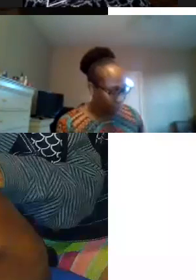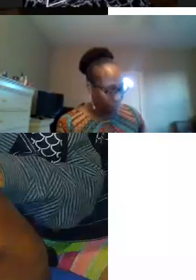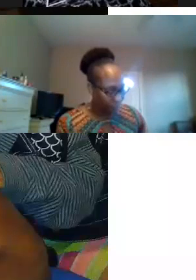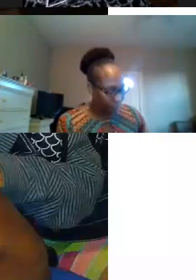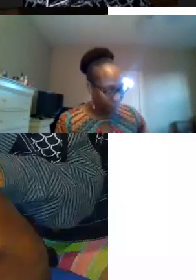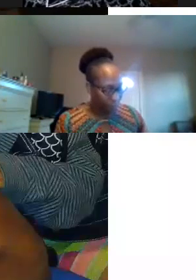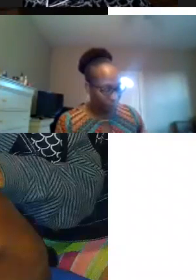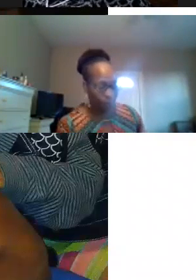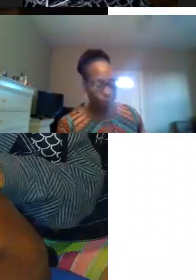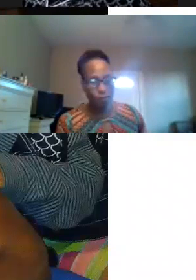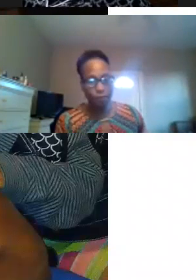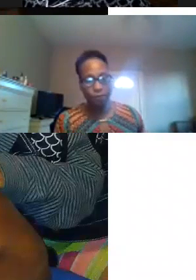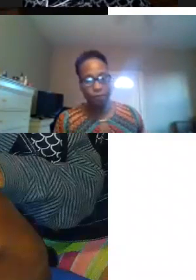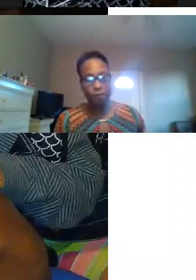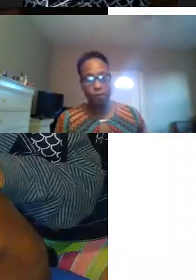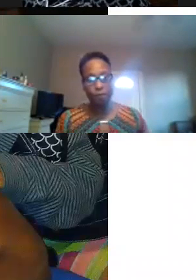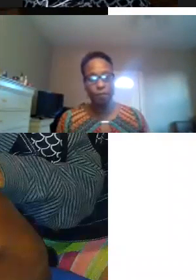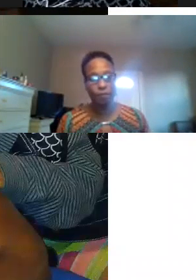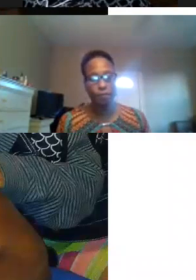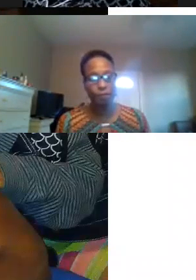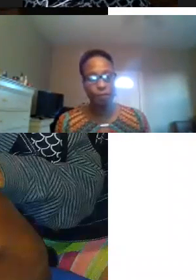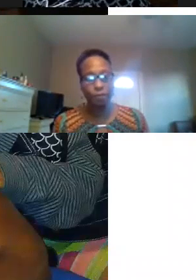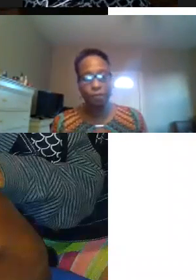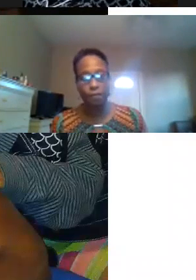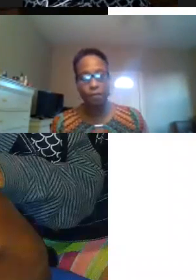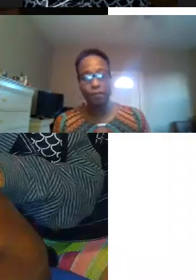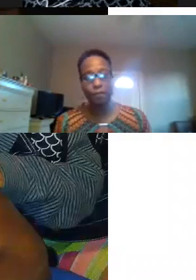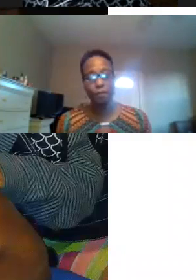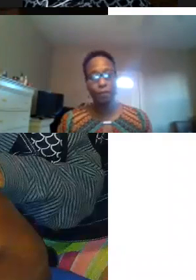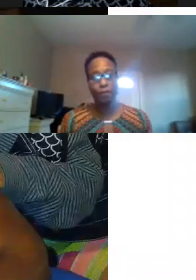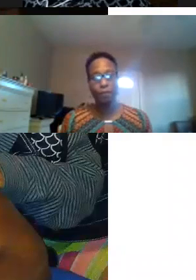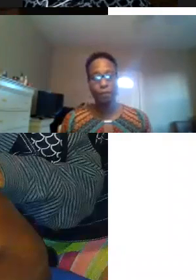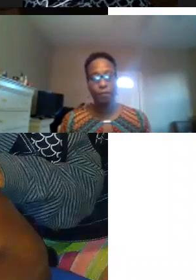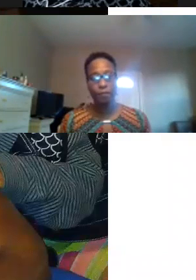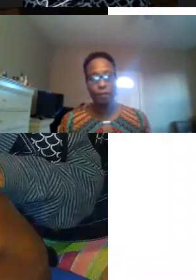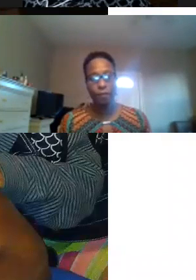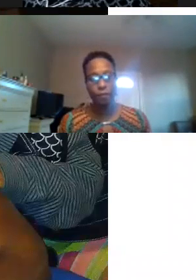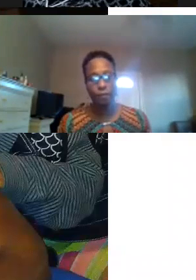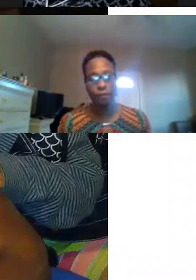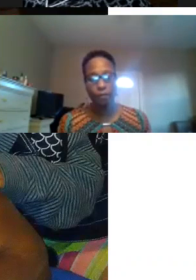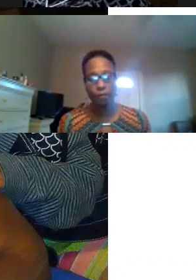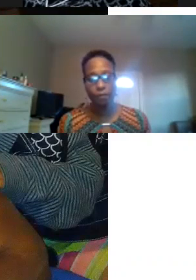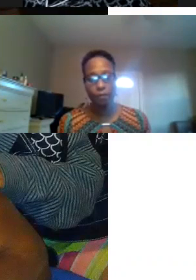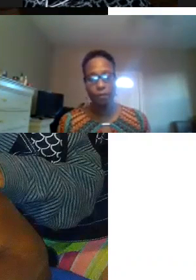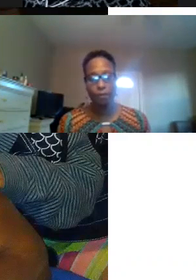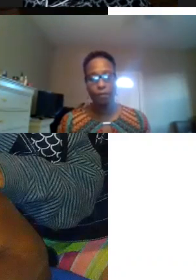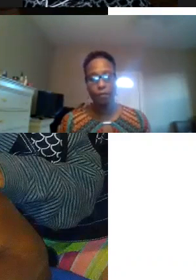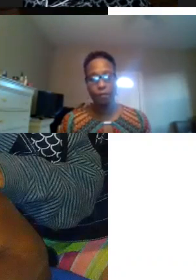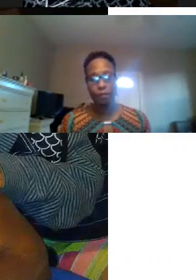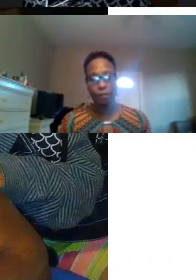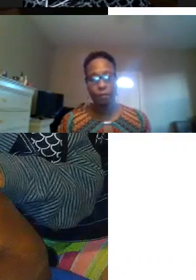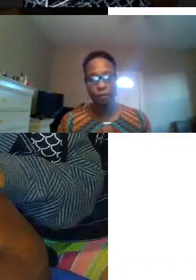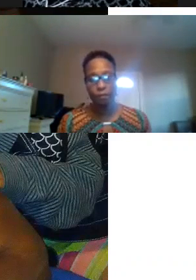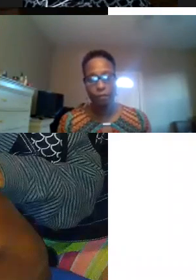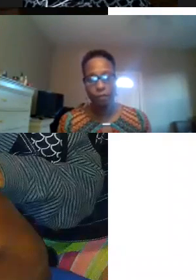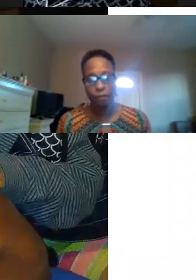To not just keep low income marginalized women in their radar,